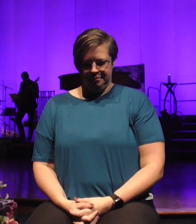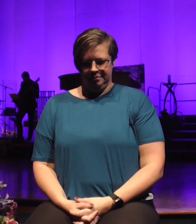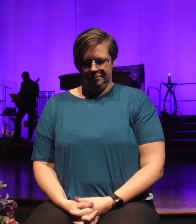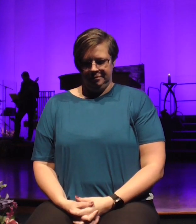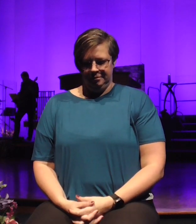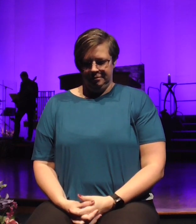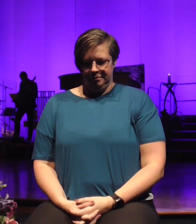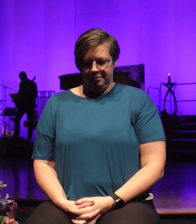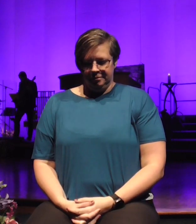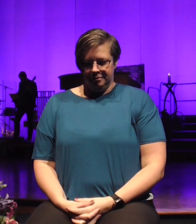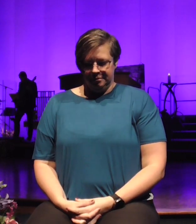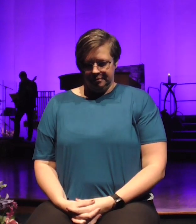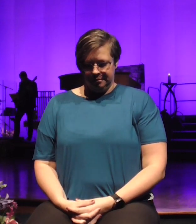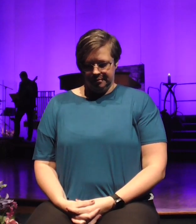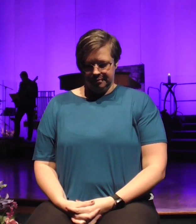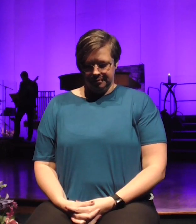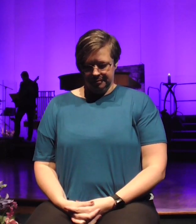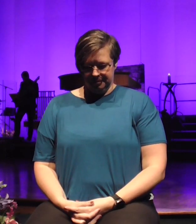place.